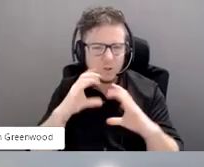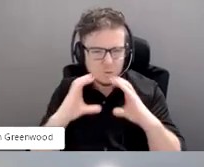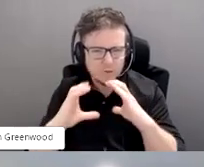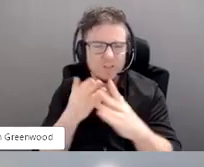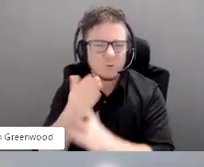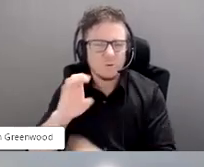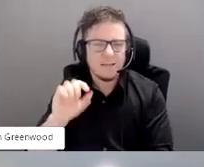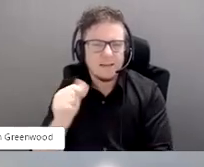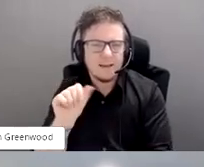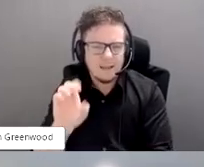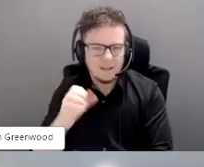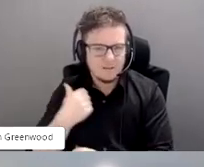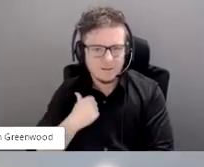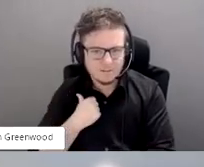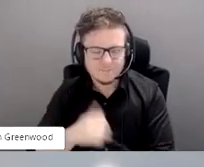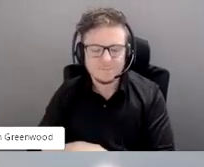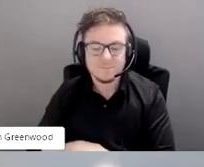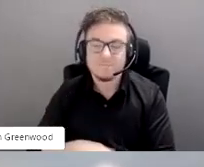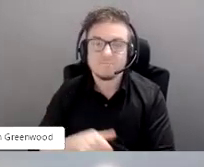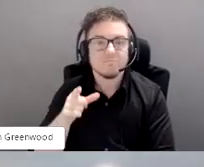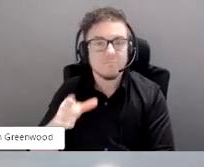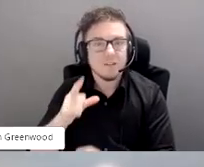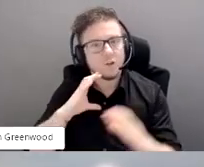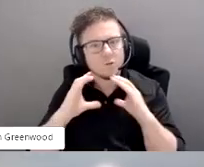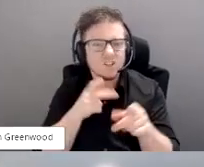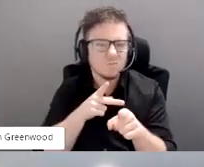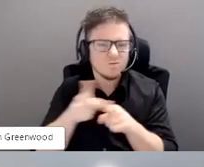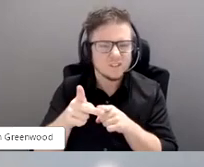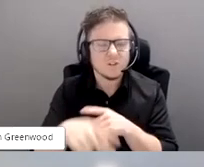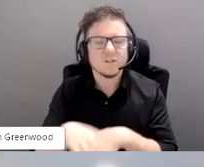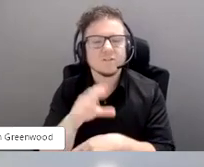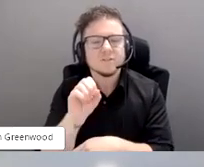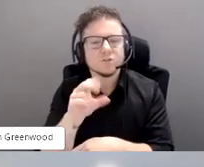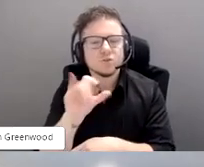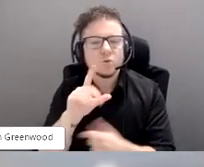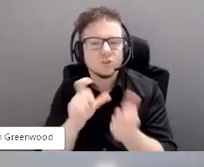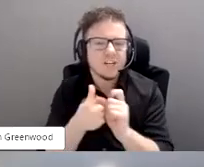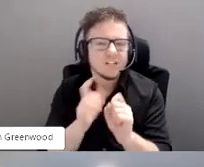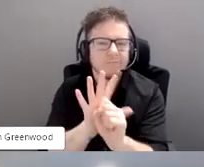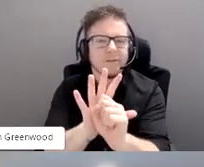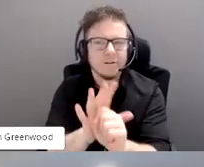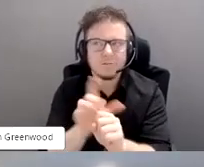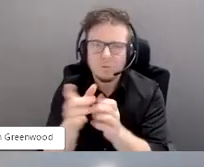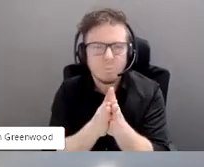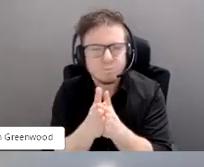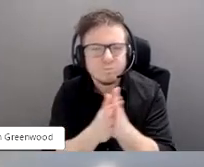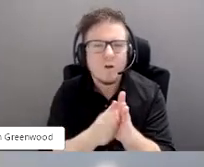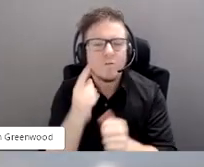Canada. AJ is a communication professional and social change advocate with a passion for